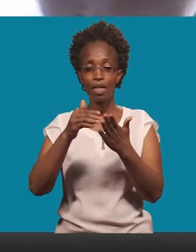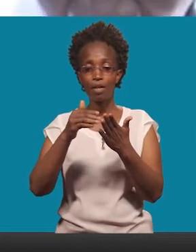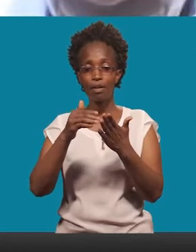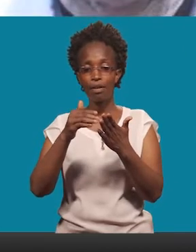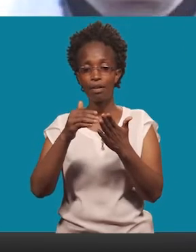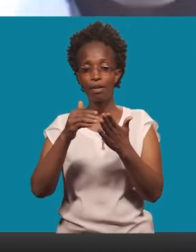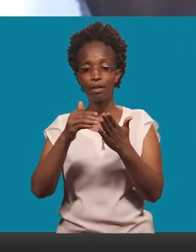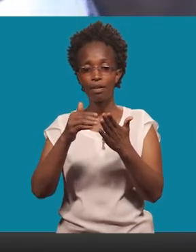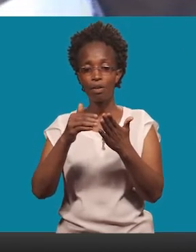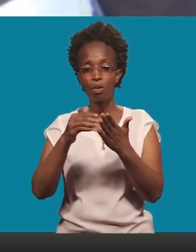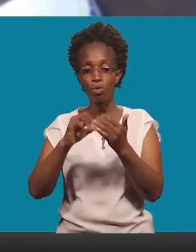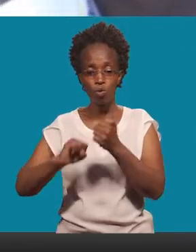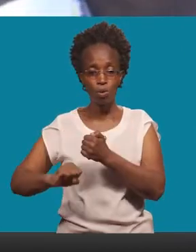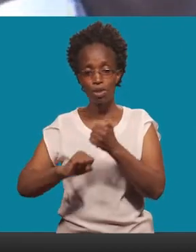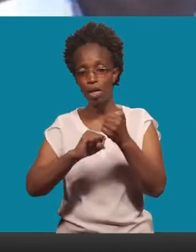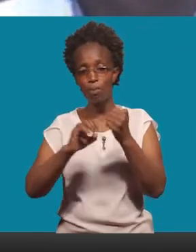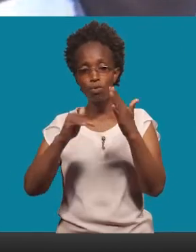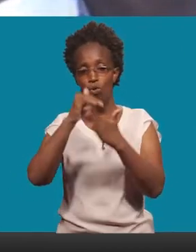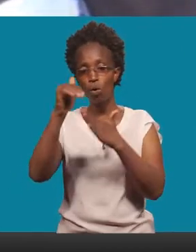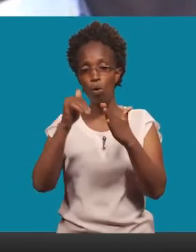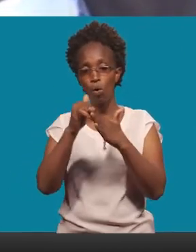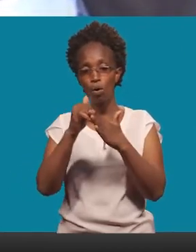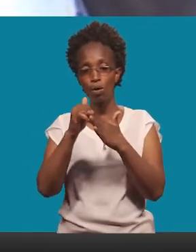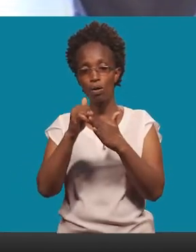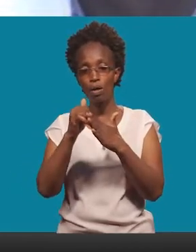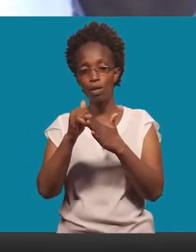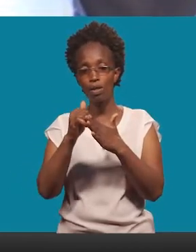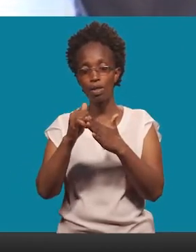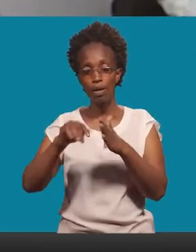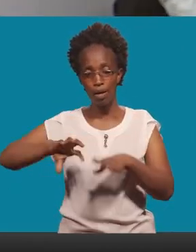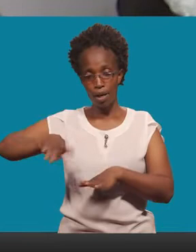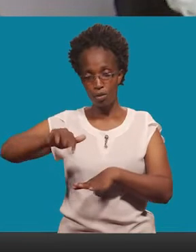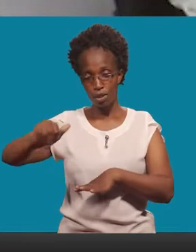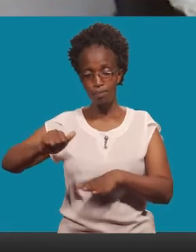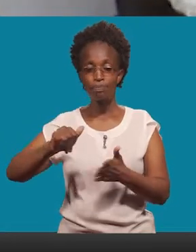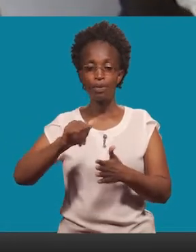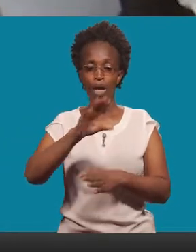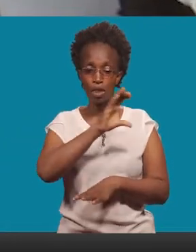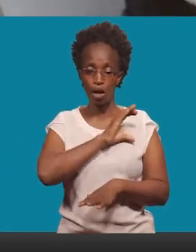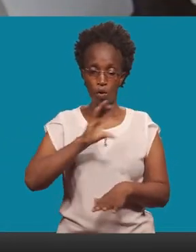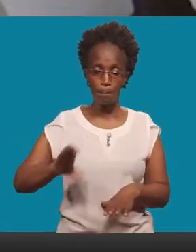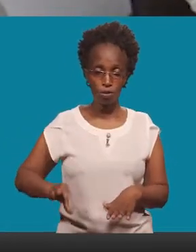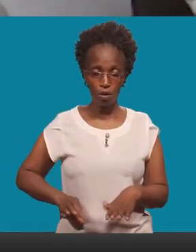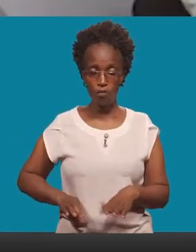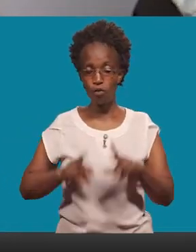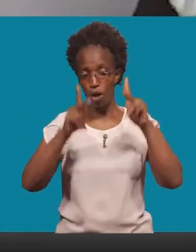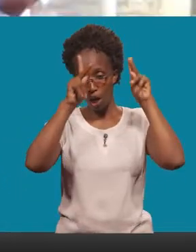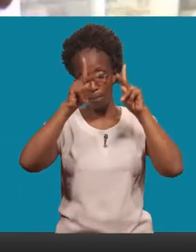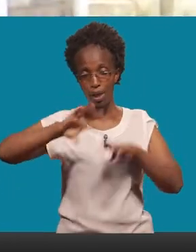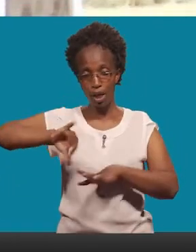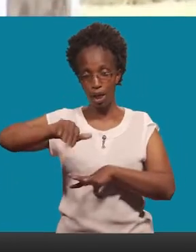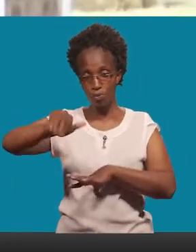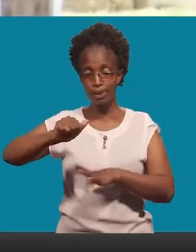fraternity. We tend to support all the LREP counties. Kamishna wa kaunti ya Kakamega John